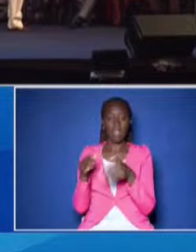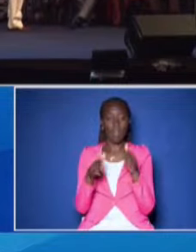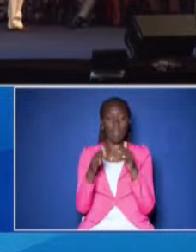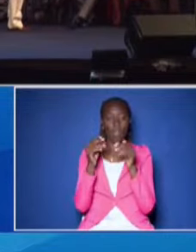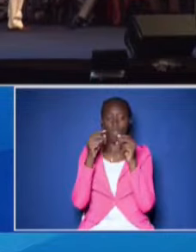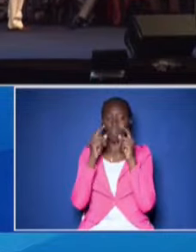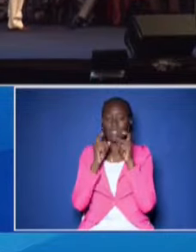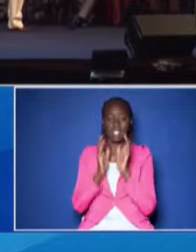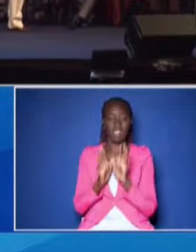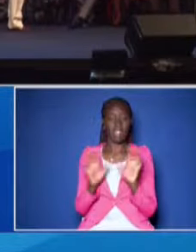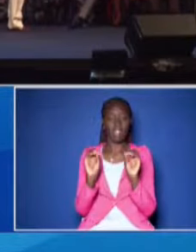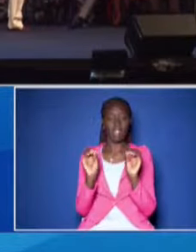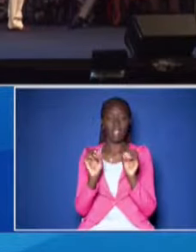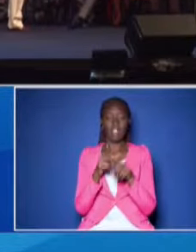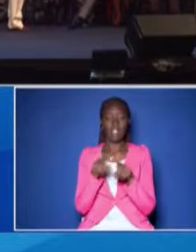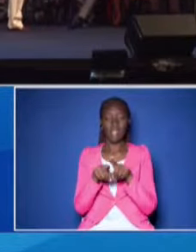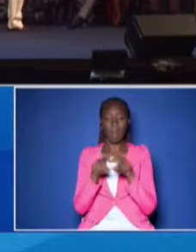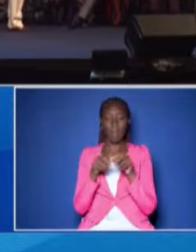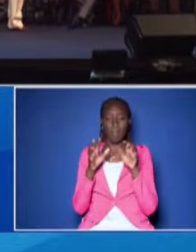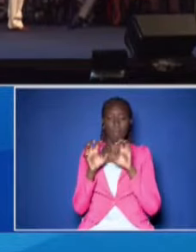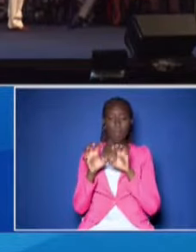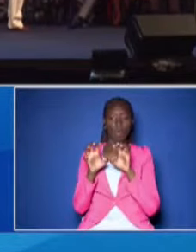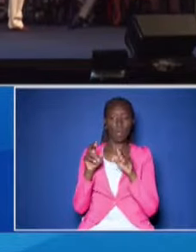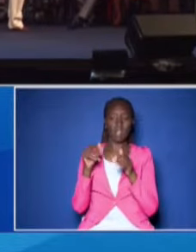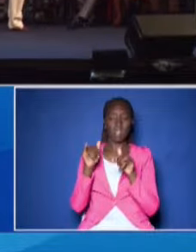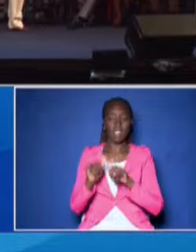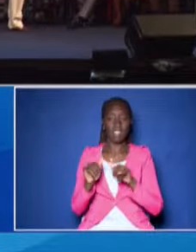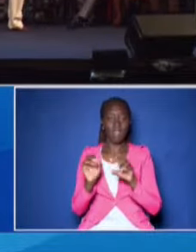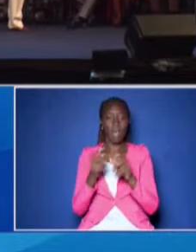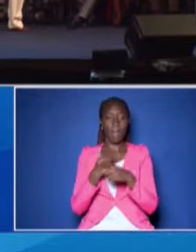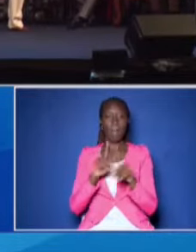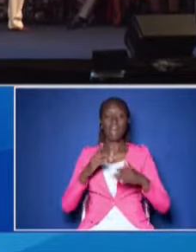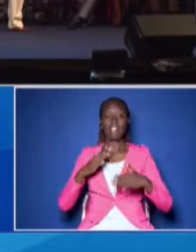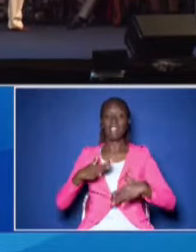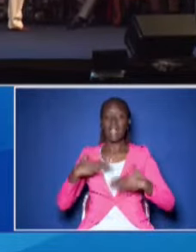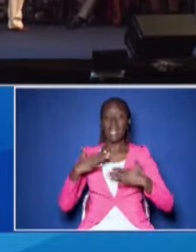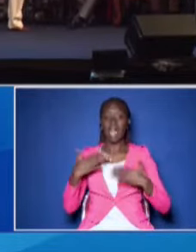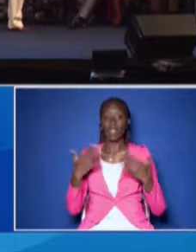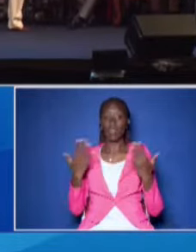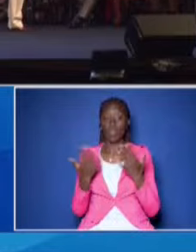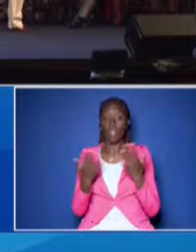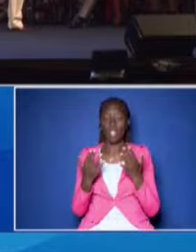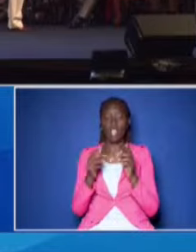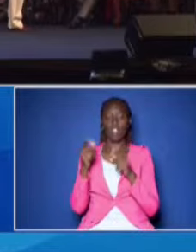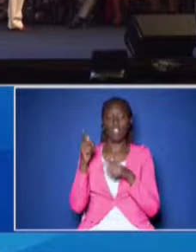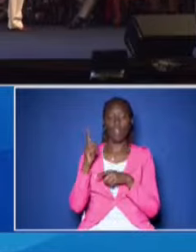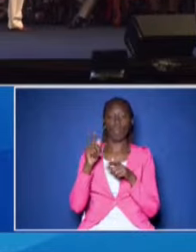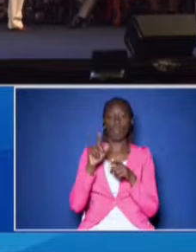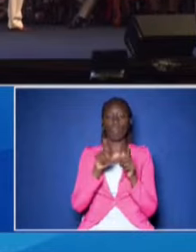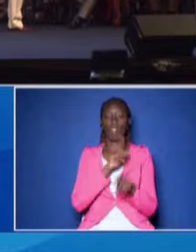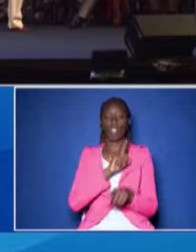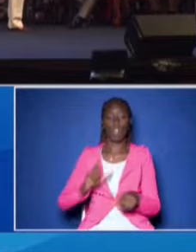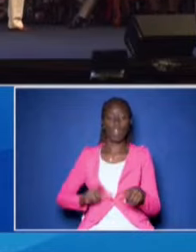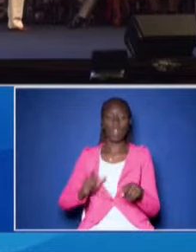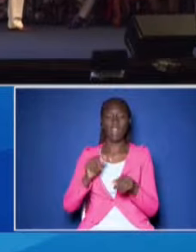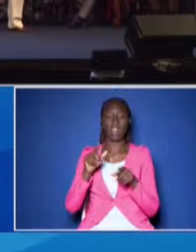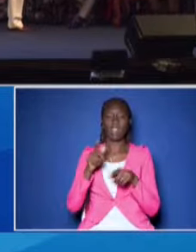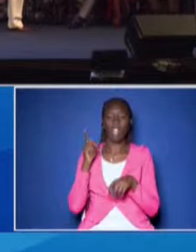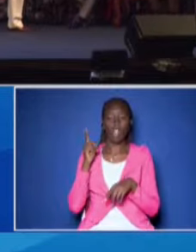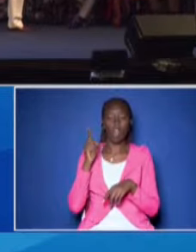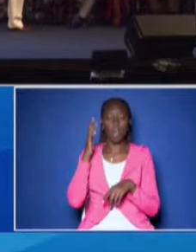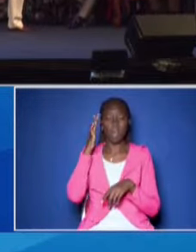sth in the seed of the scornful but his Delight is in the law of the Lord and in his law do he